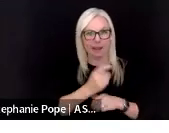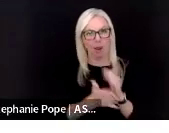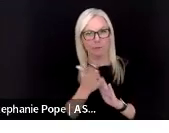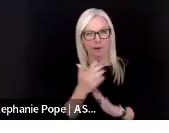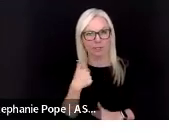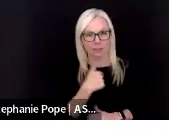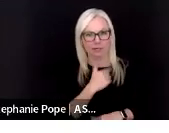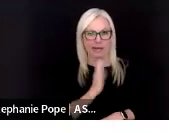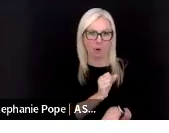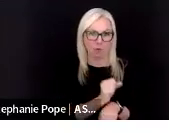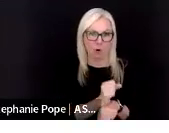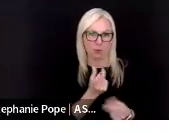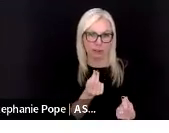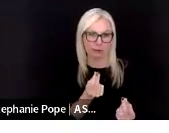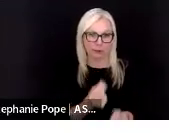do.